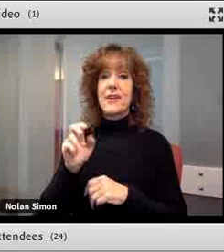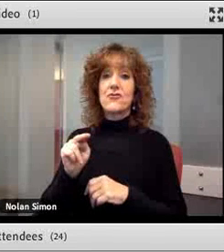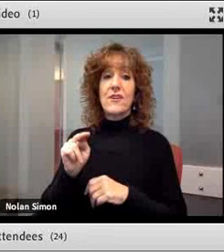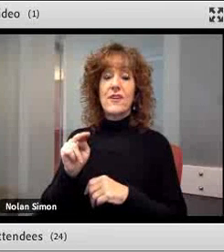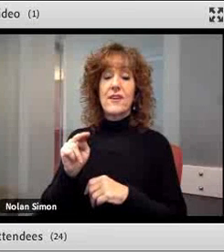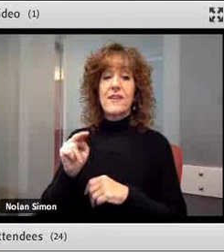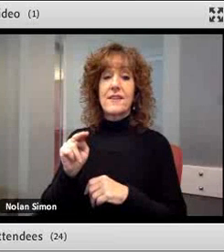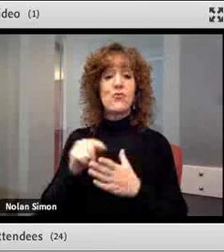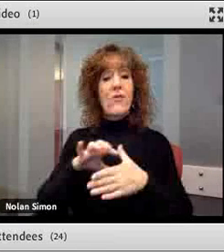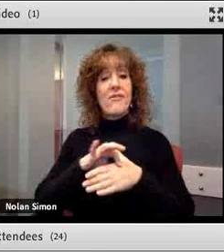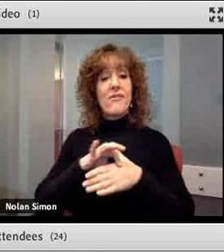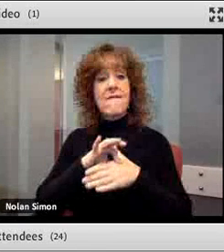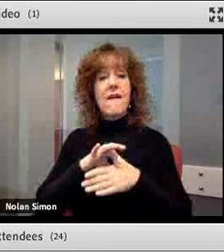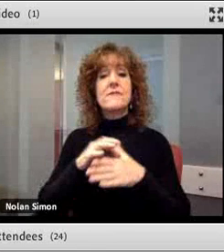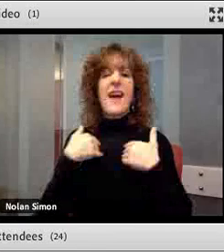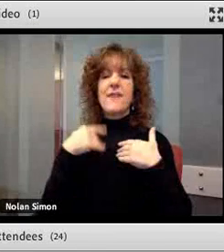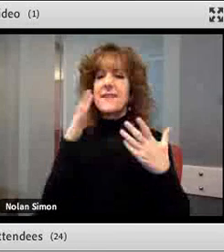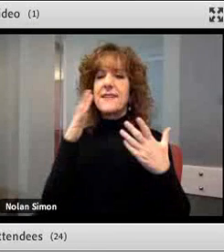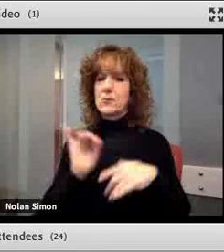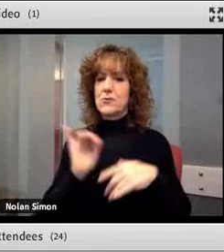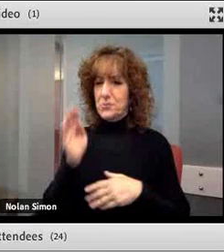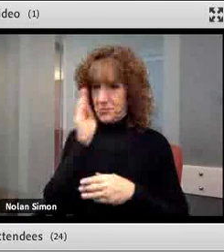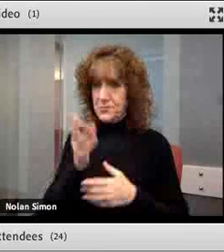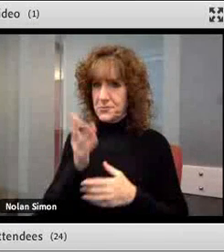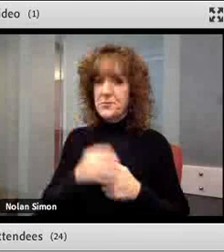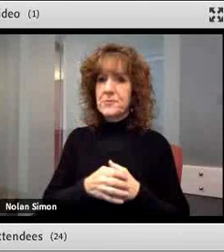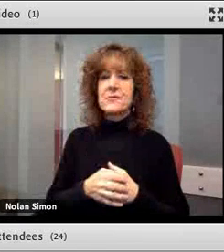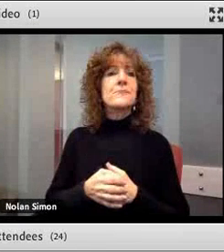So the content, there's sound with it as well.